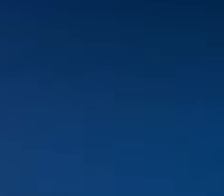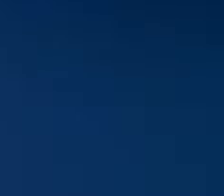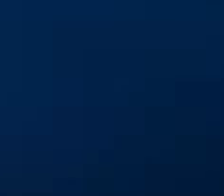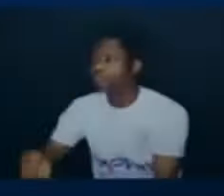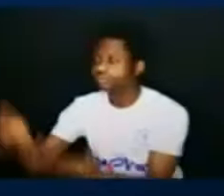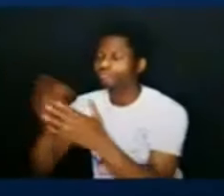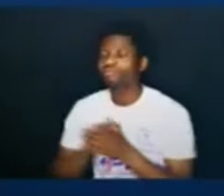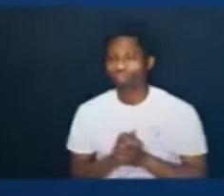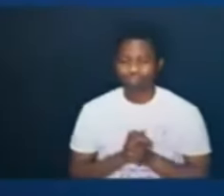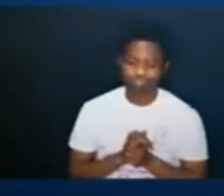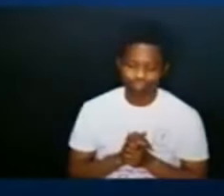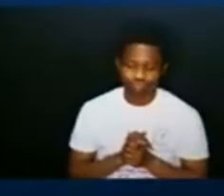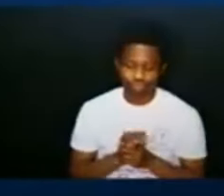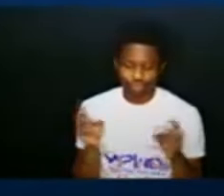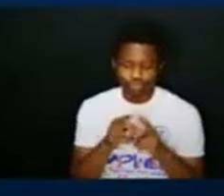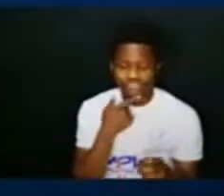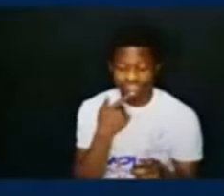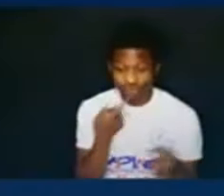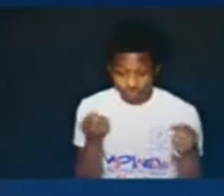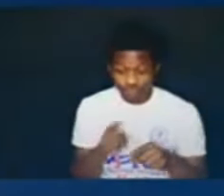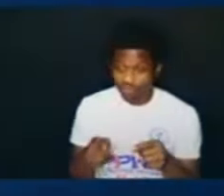are convicted by the Spirit of God,